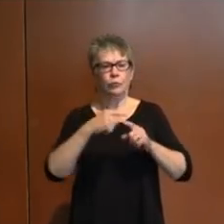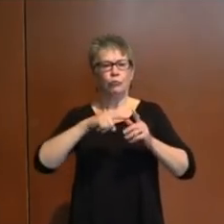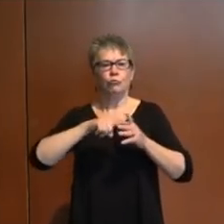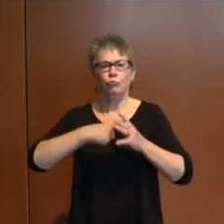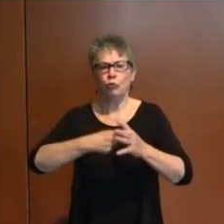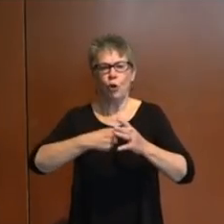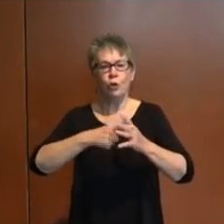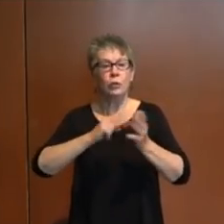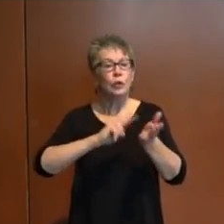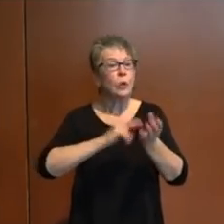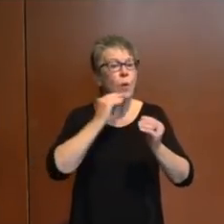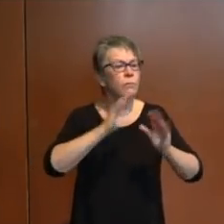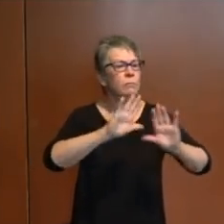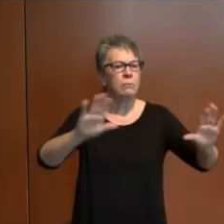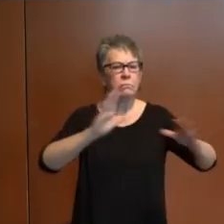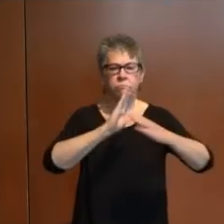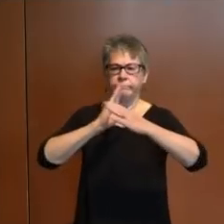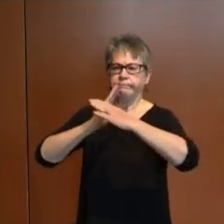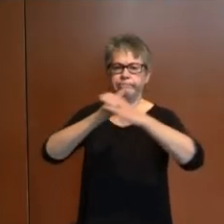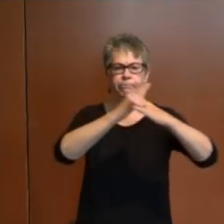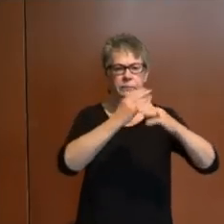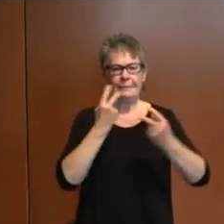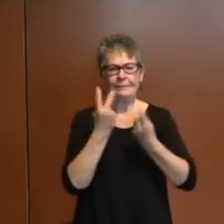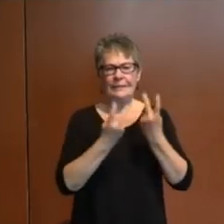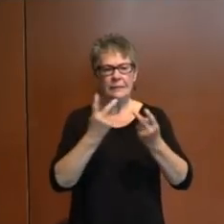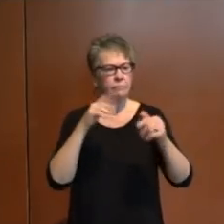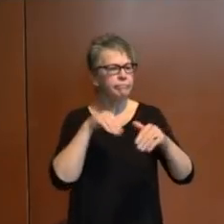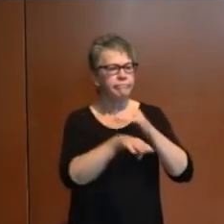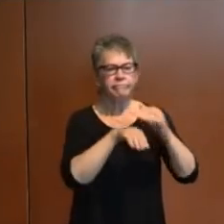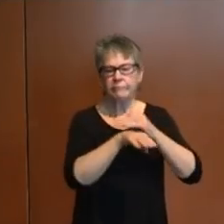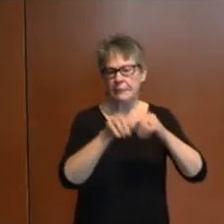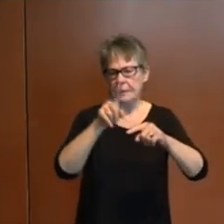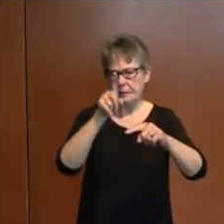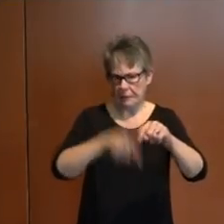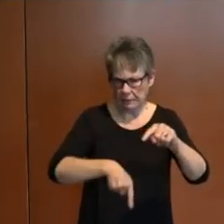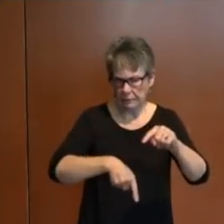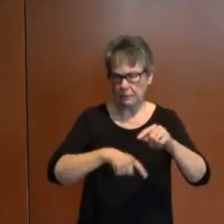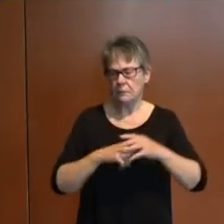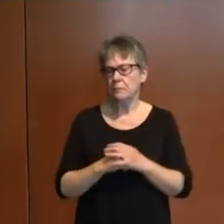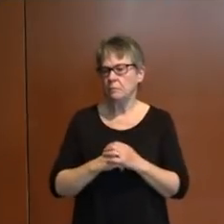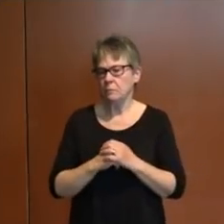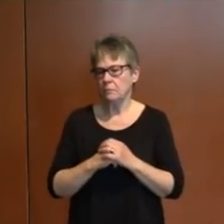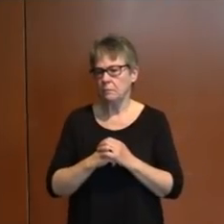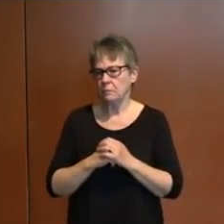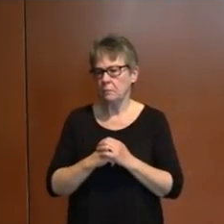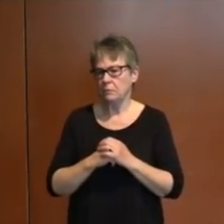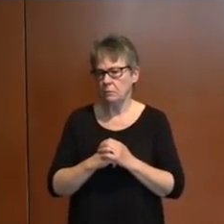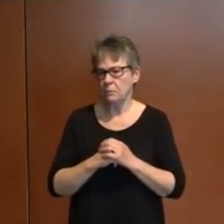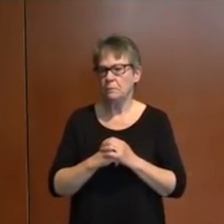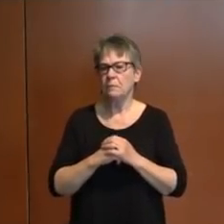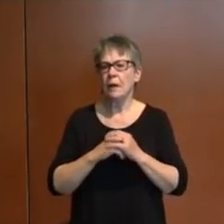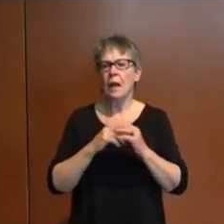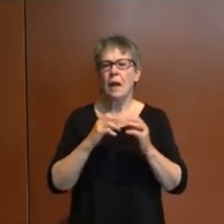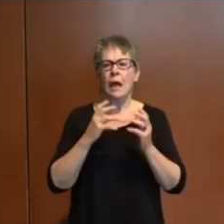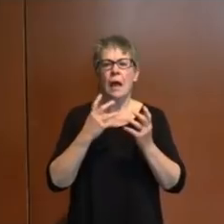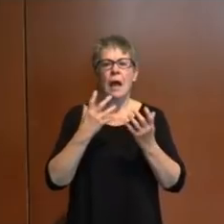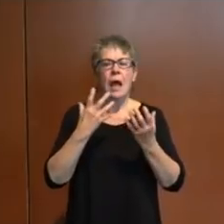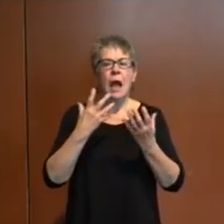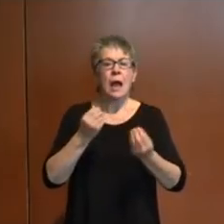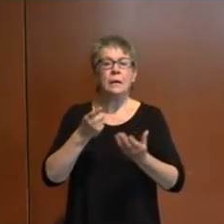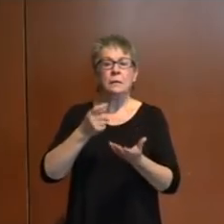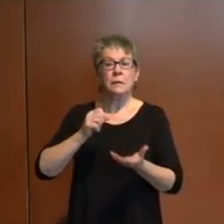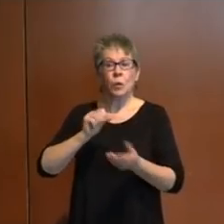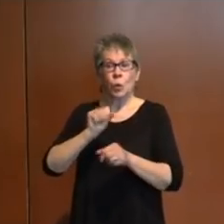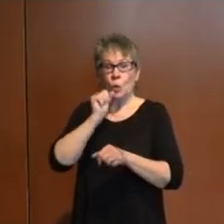symptoms. However, we are still seeing more of our long-term facilities being impacted. Right now, there